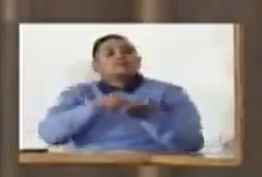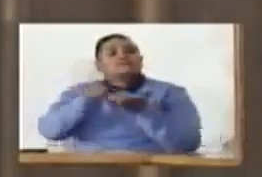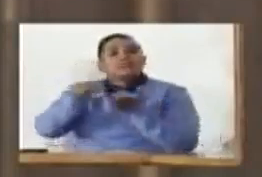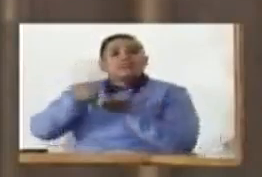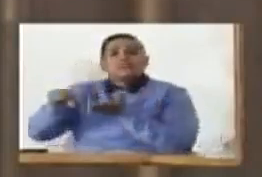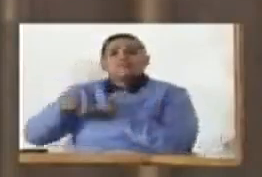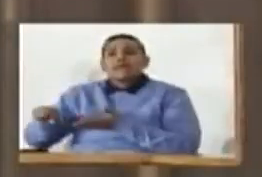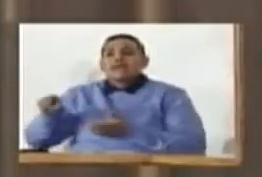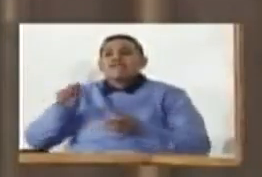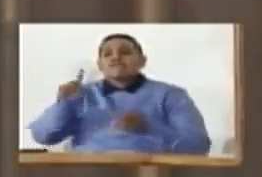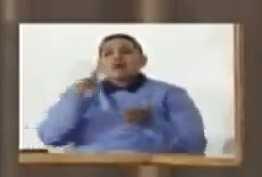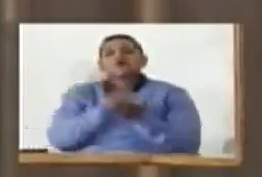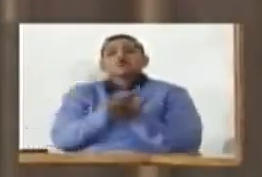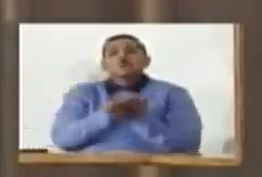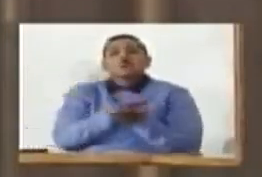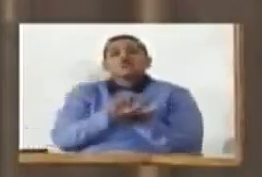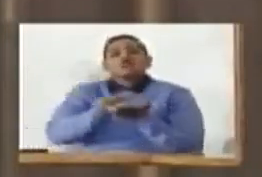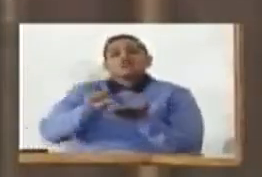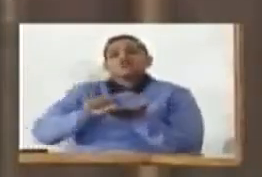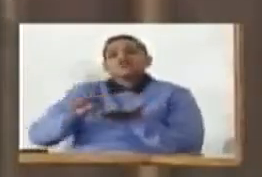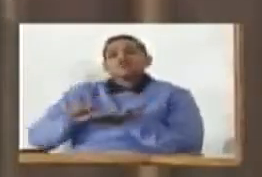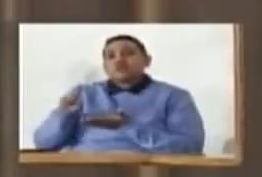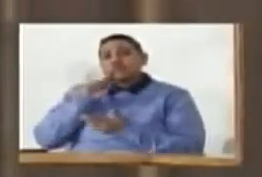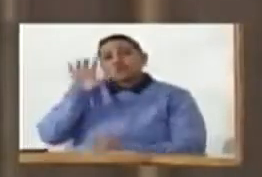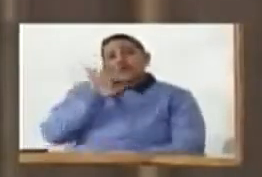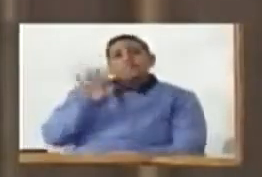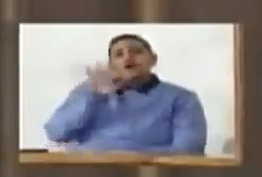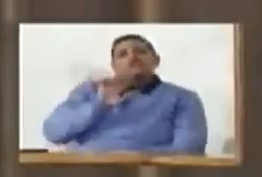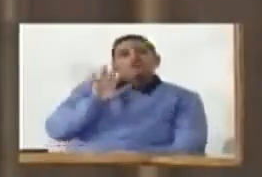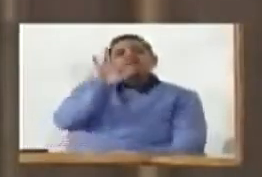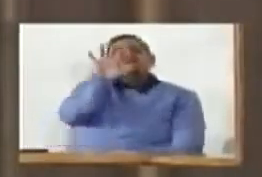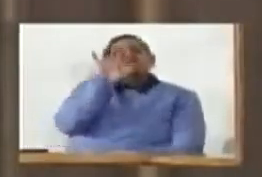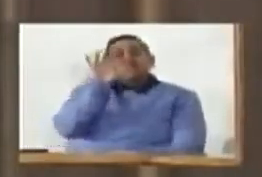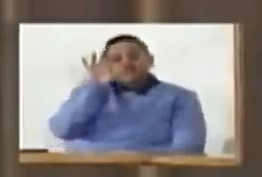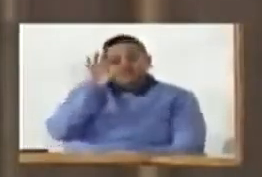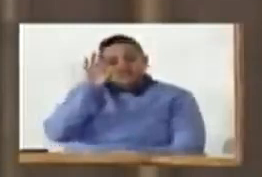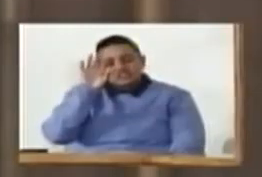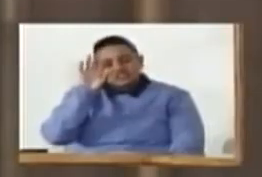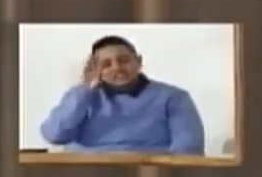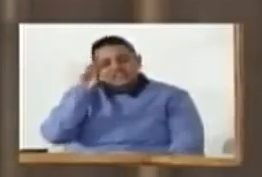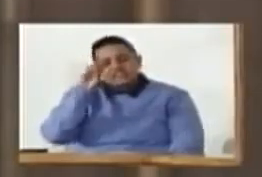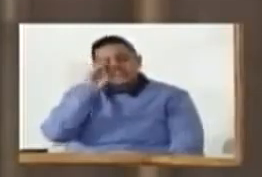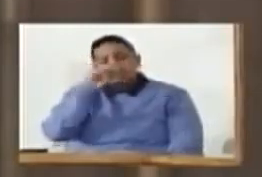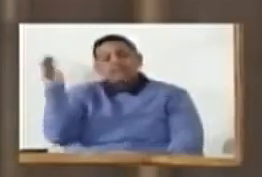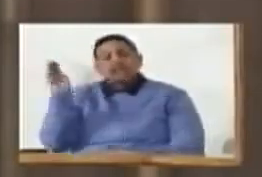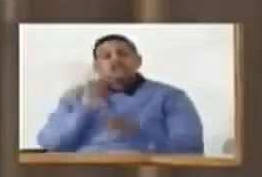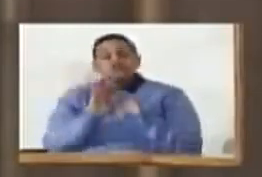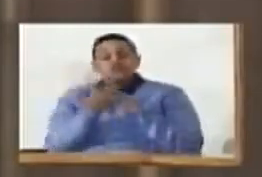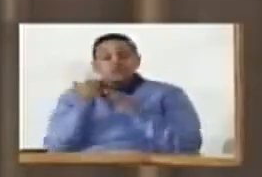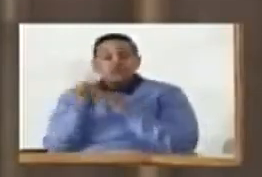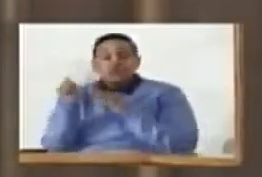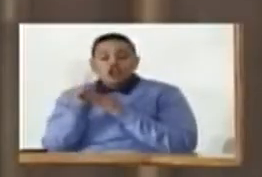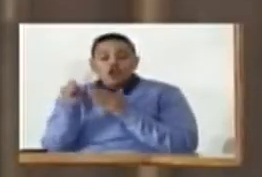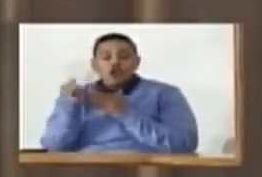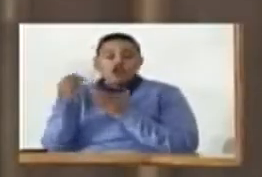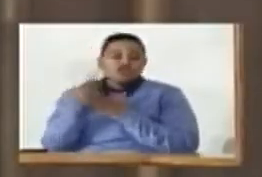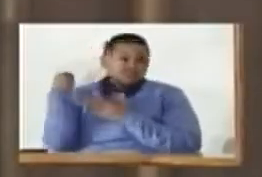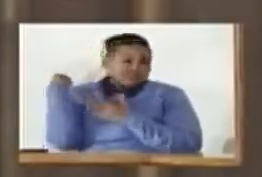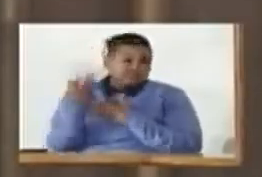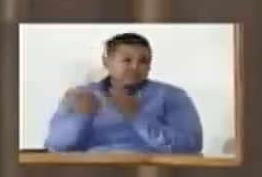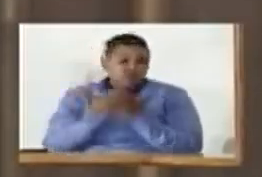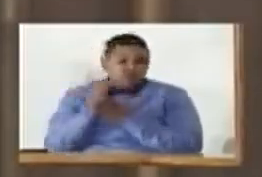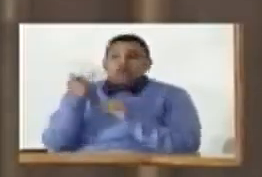a back-to-school grant with approximately 560 million Jamaican dollars disbursed through